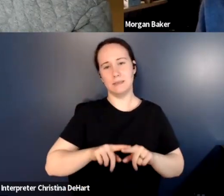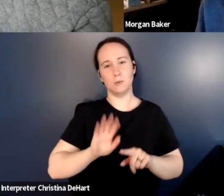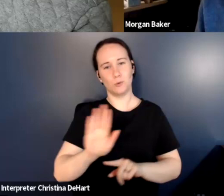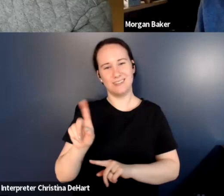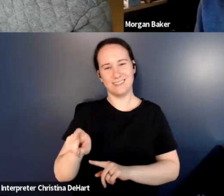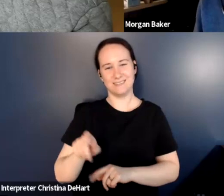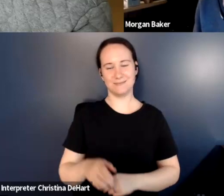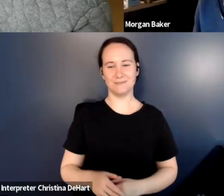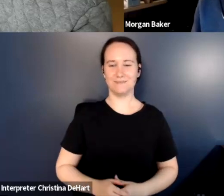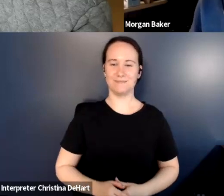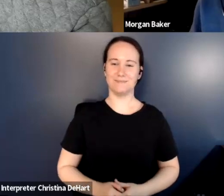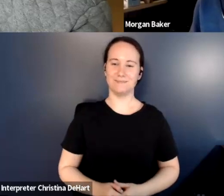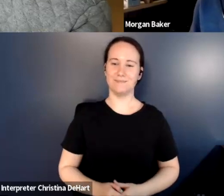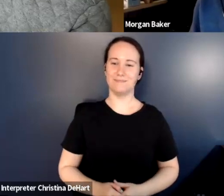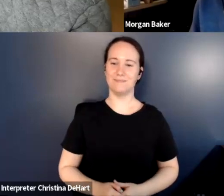need.